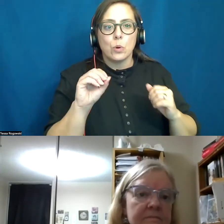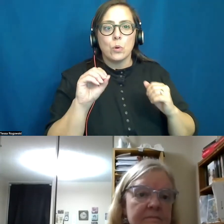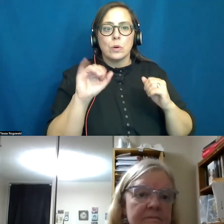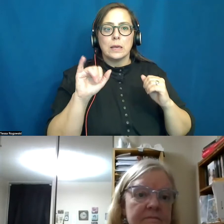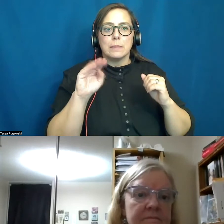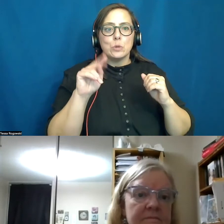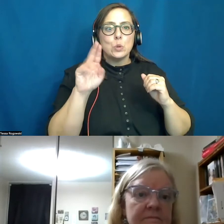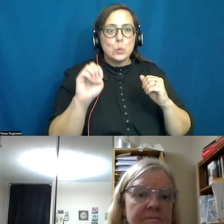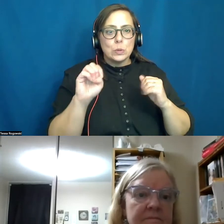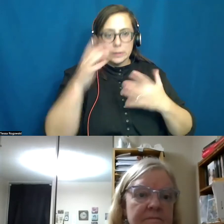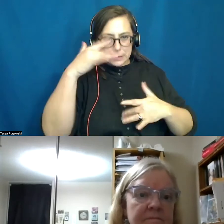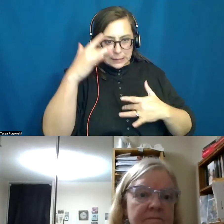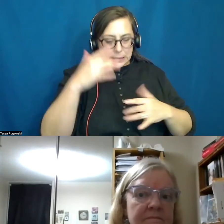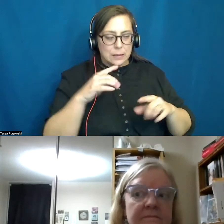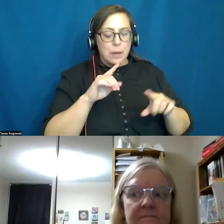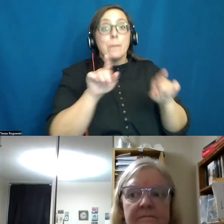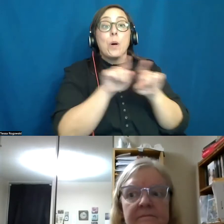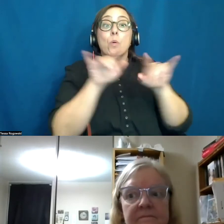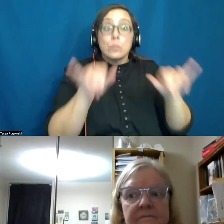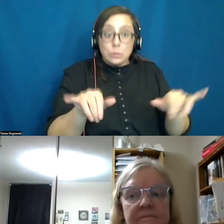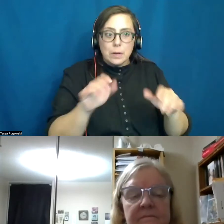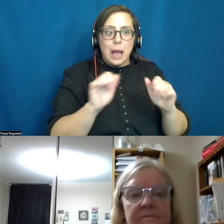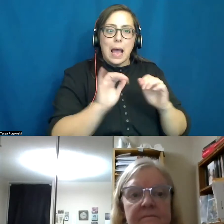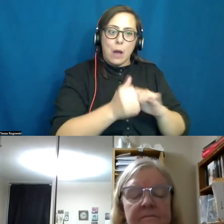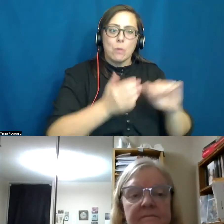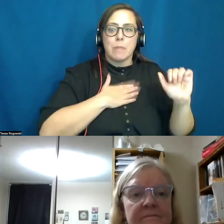my mind was